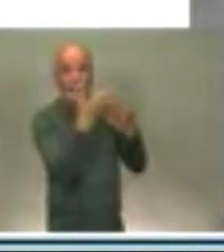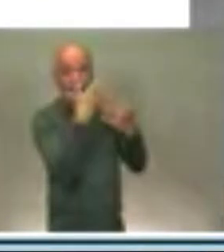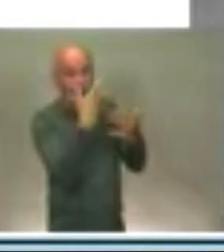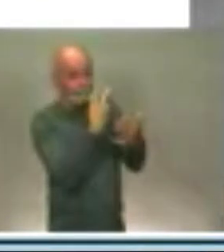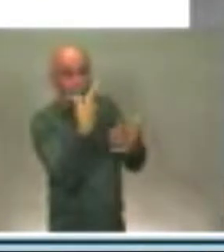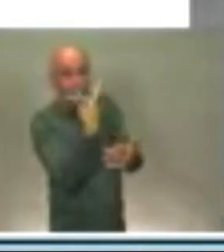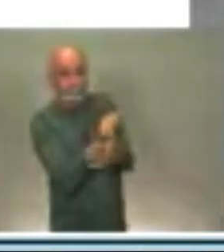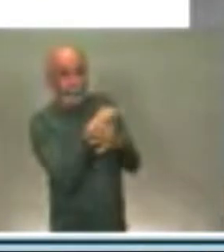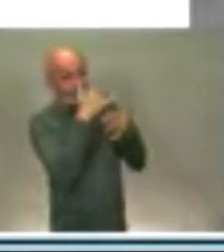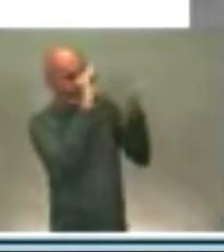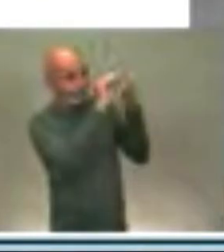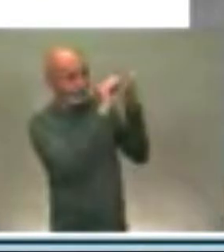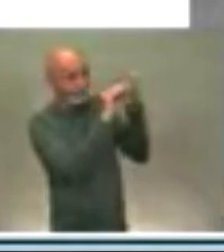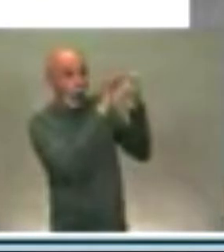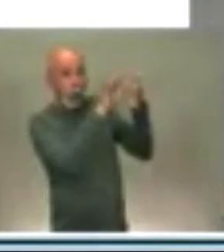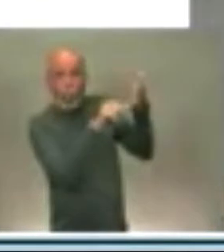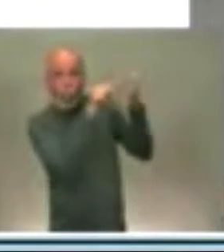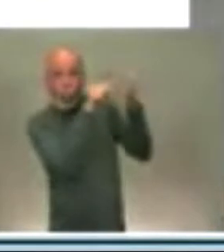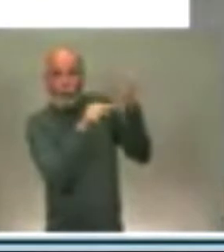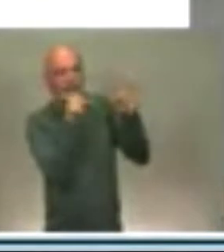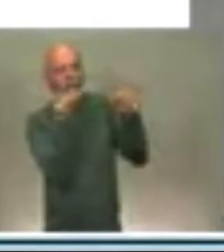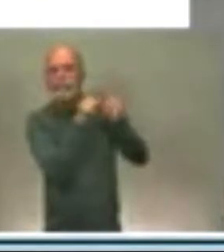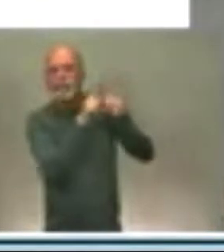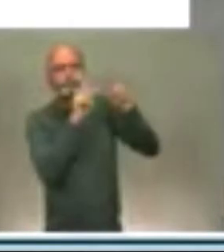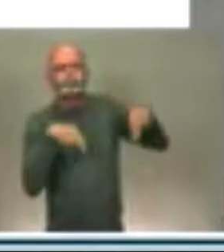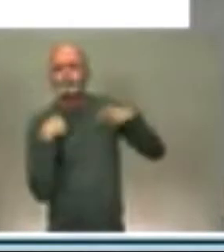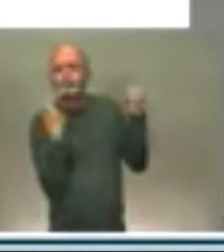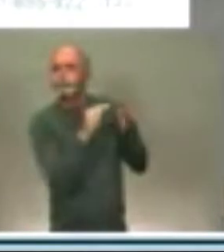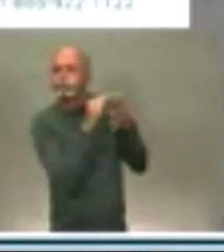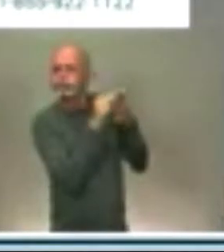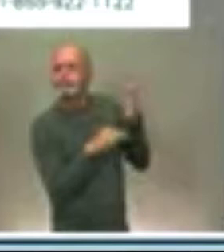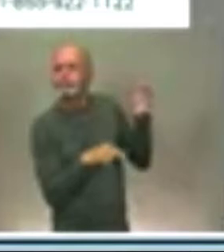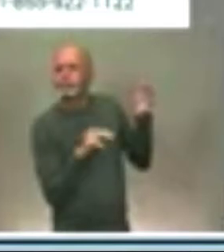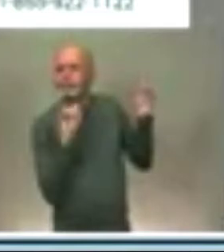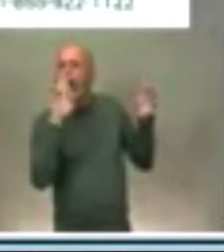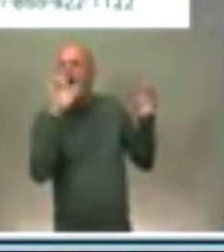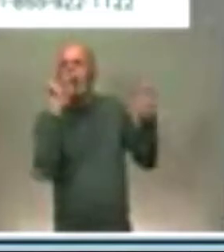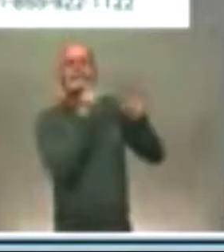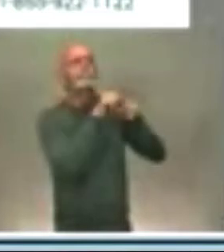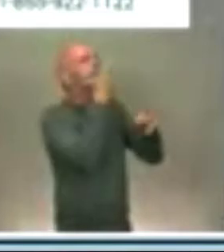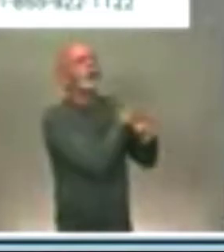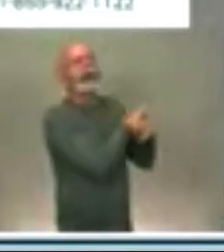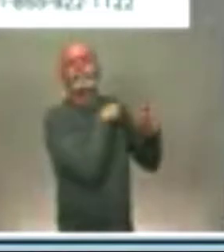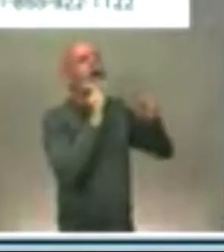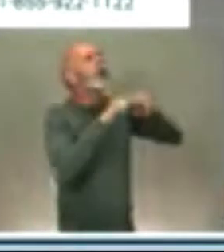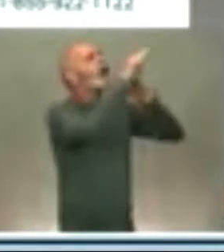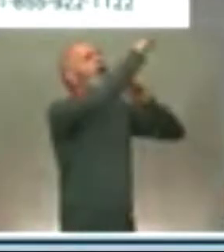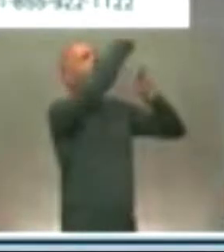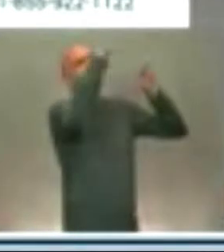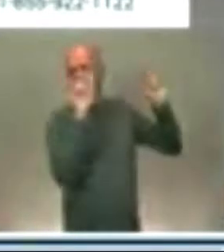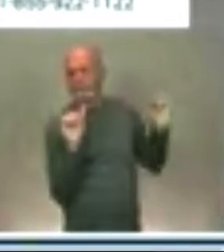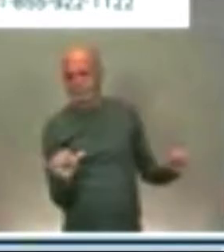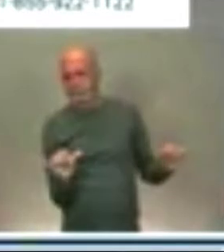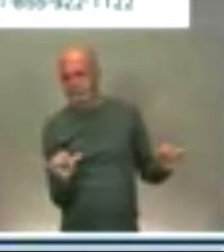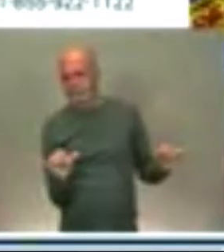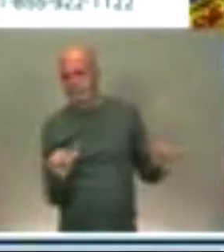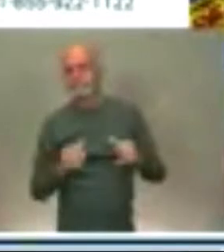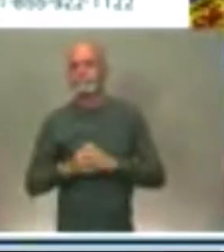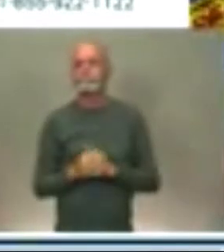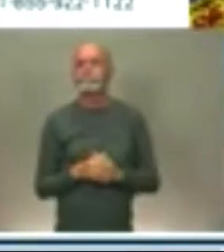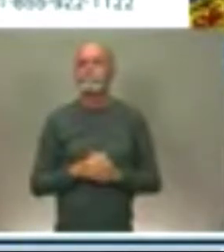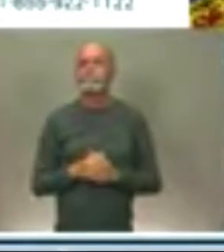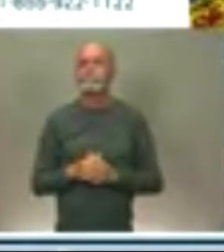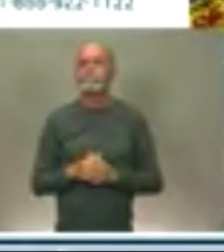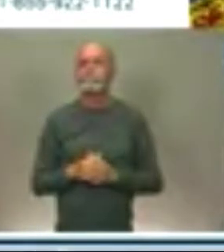place since July for all the other non-Atlantic provinces. Mr. Heason, a couple of back to school questions.